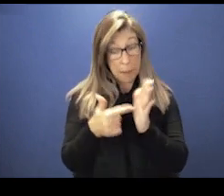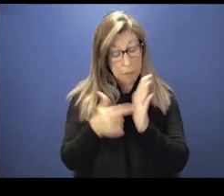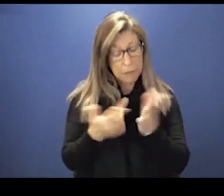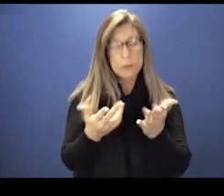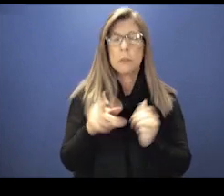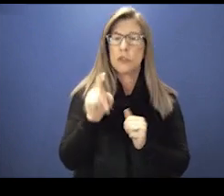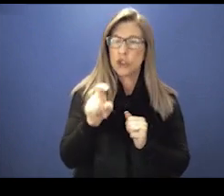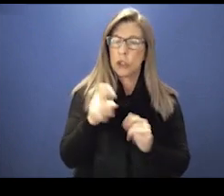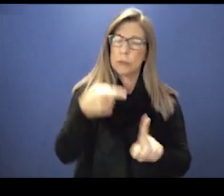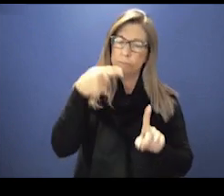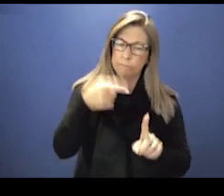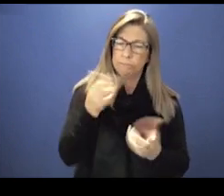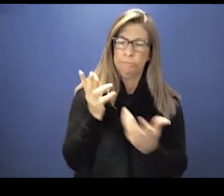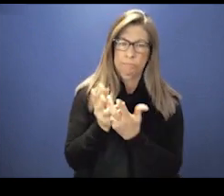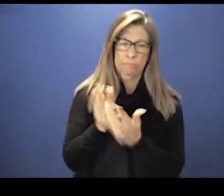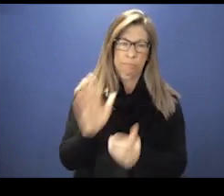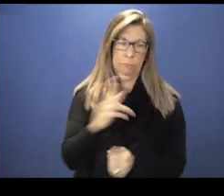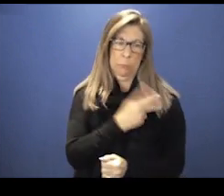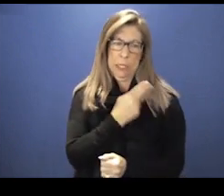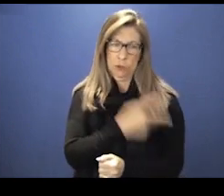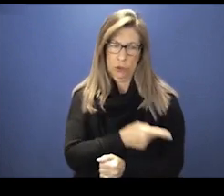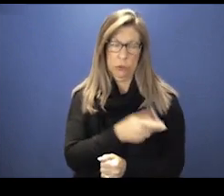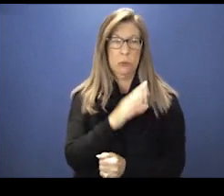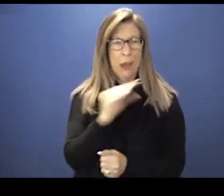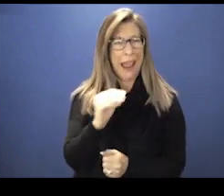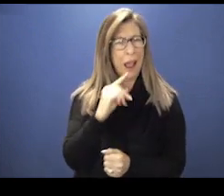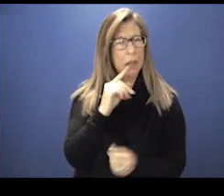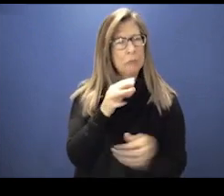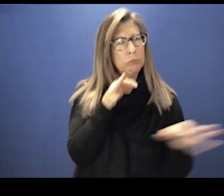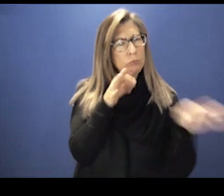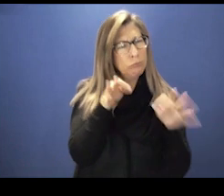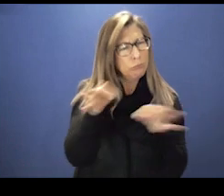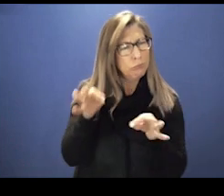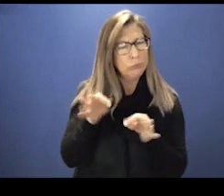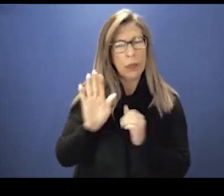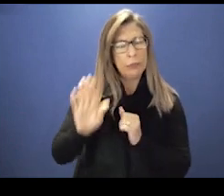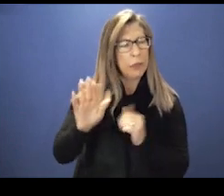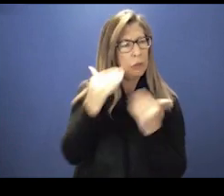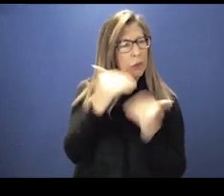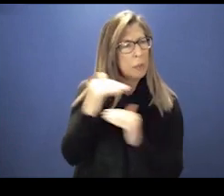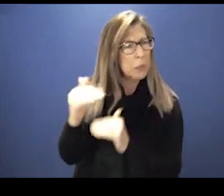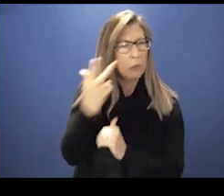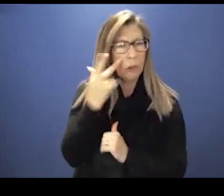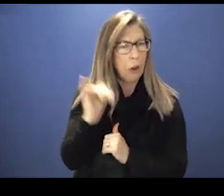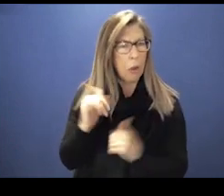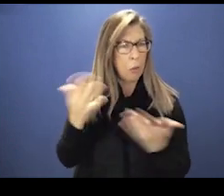your patient and include details of how they are limited in a particular area.